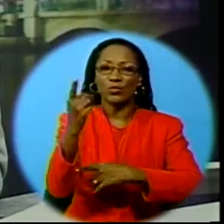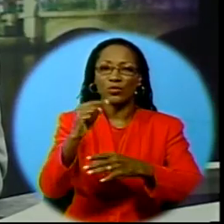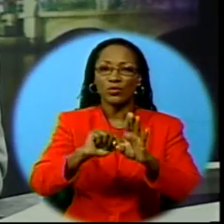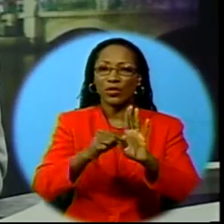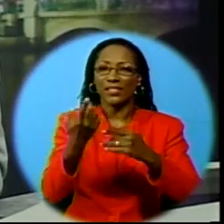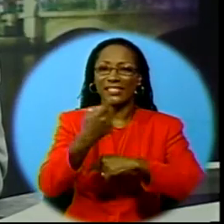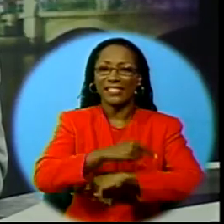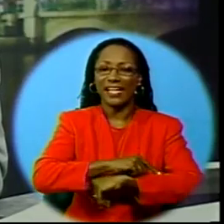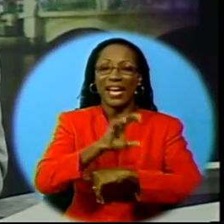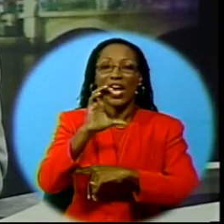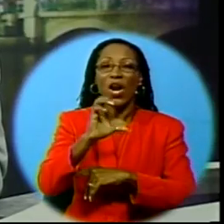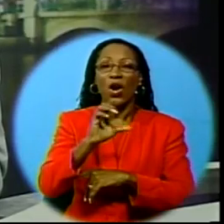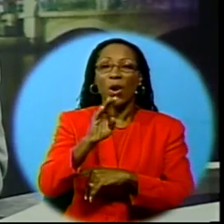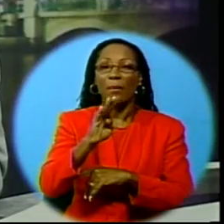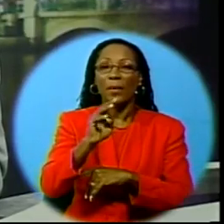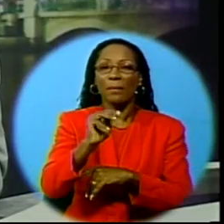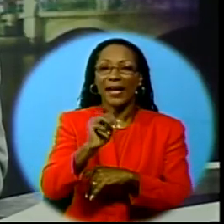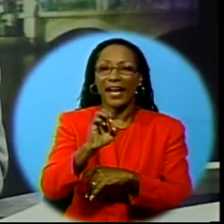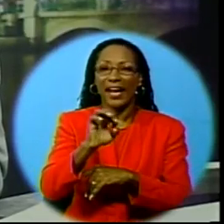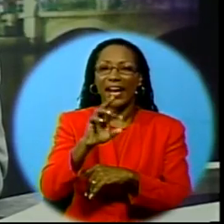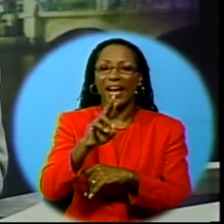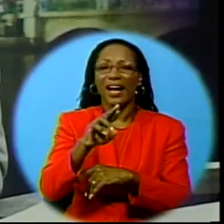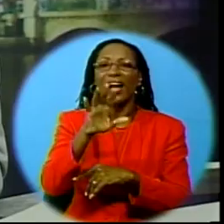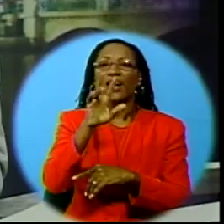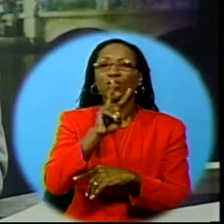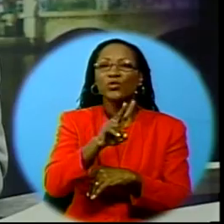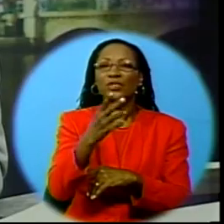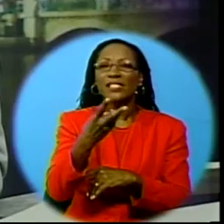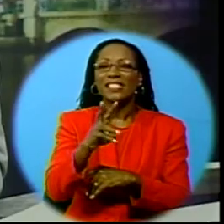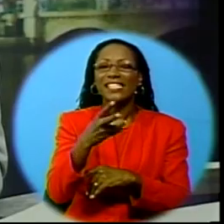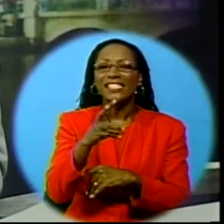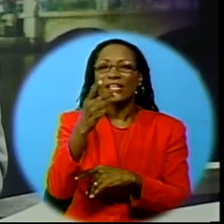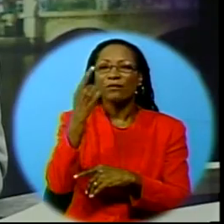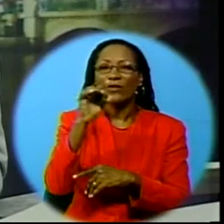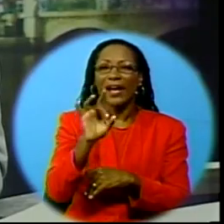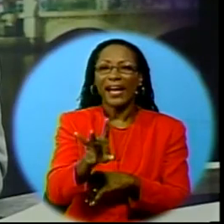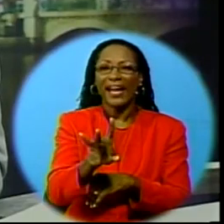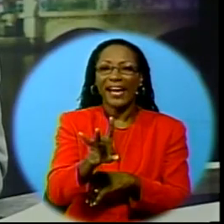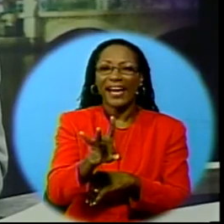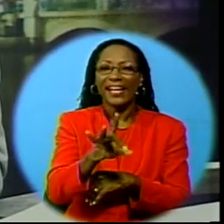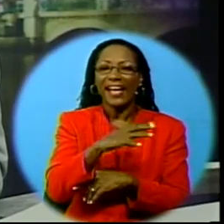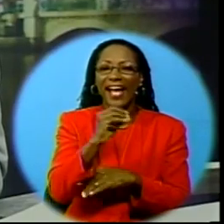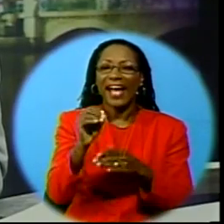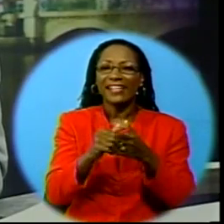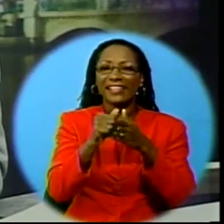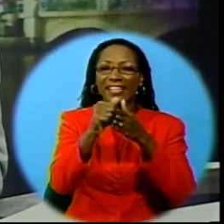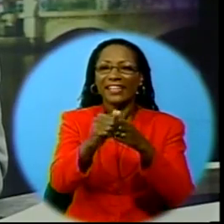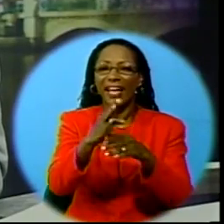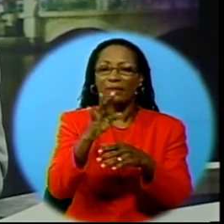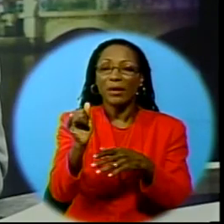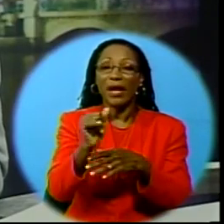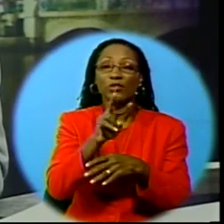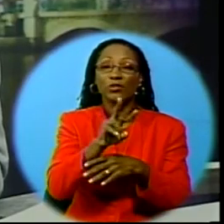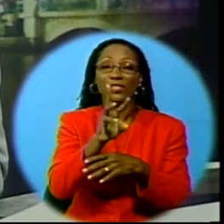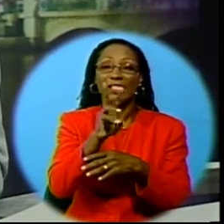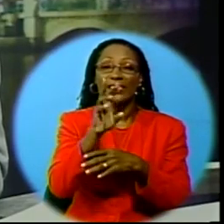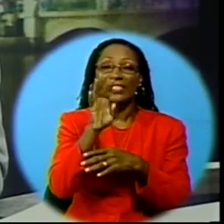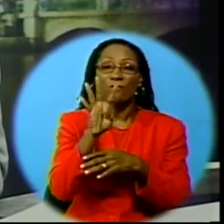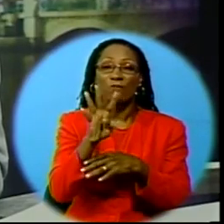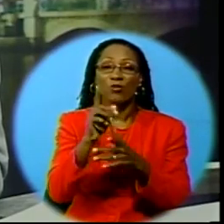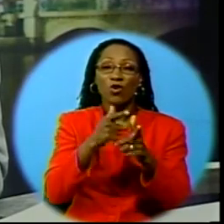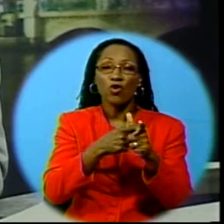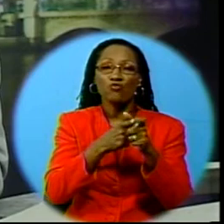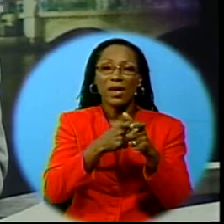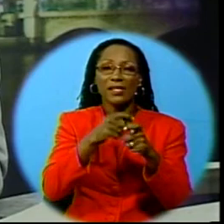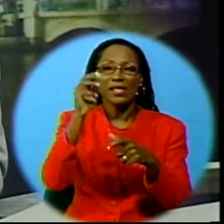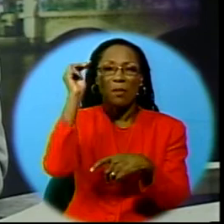reached 216 for 8 by the close in their second innings for an overall lead of 264 runs. Marshall again led the